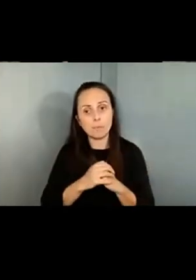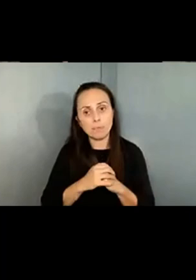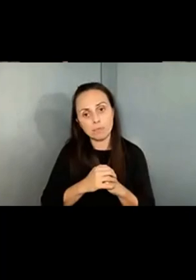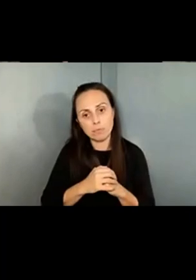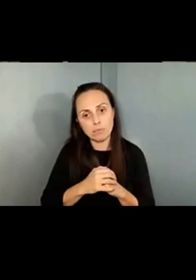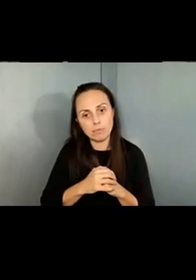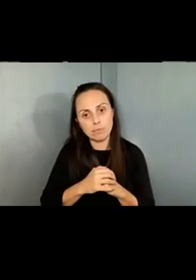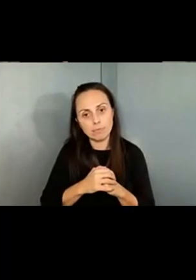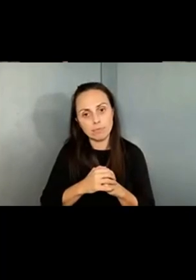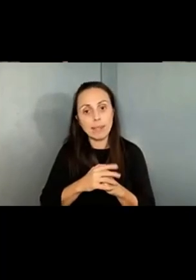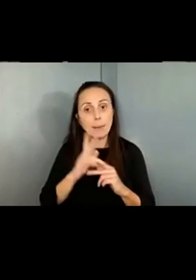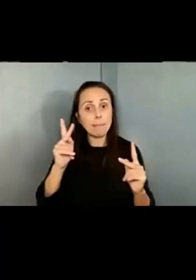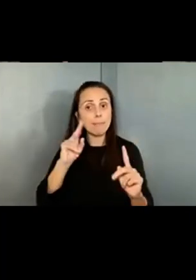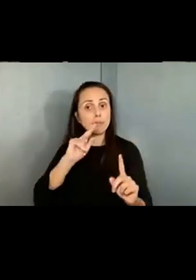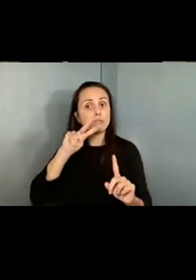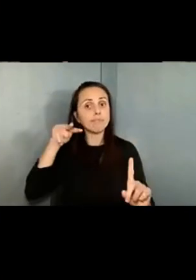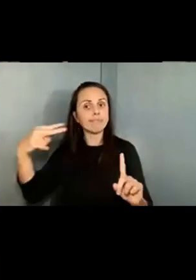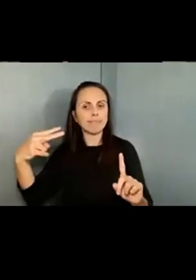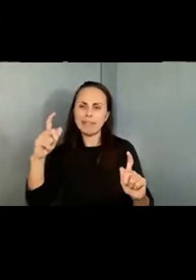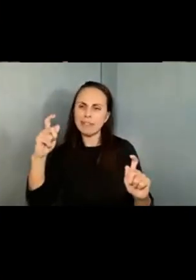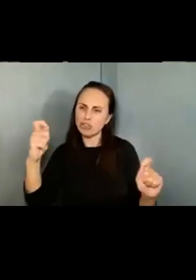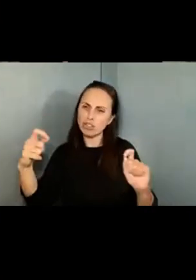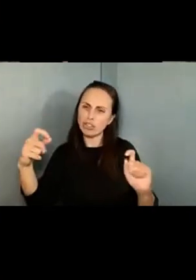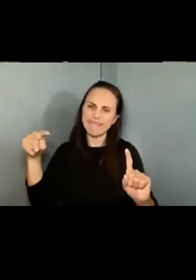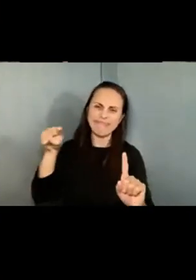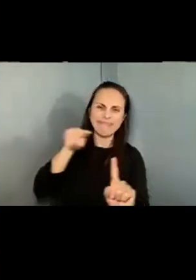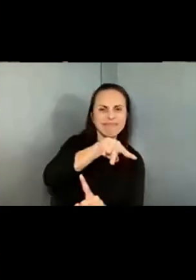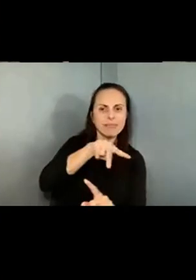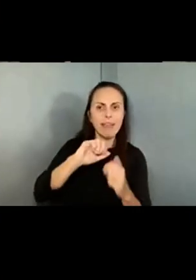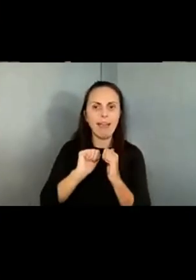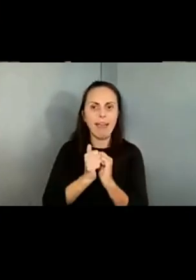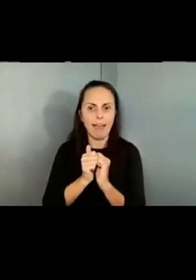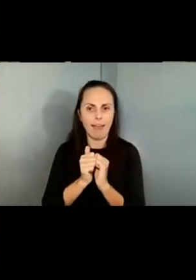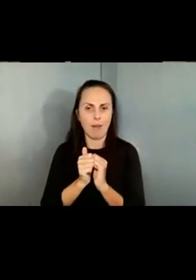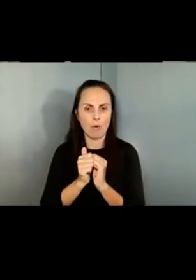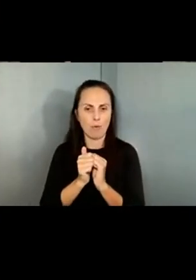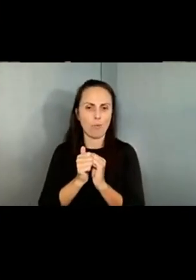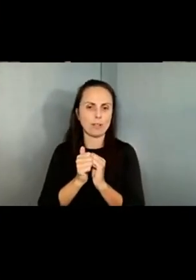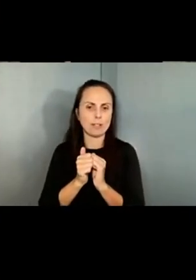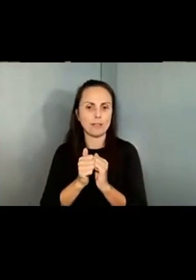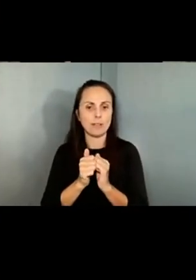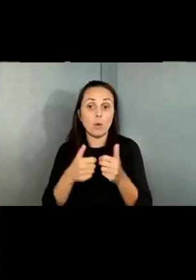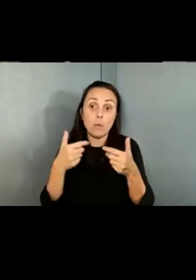is important to me is shifting attitudes. And how do we do that?